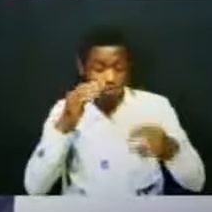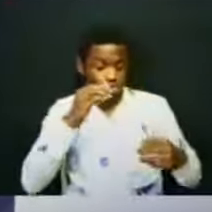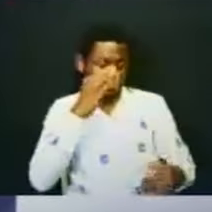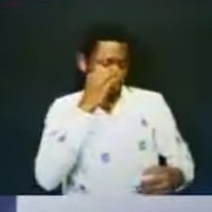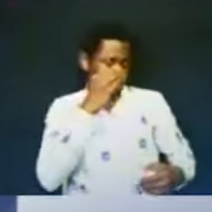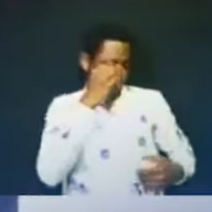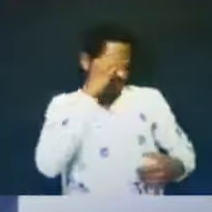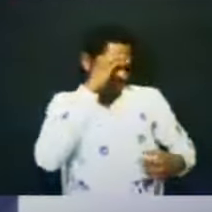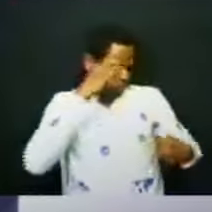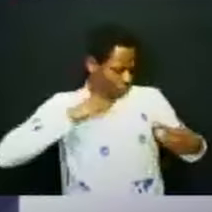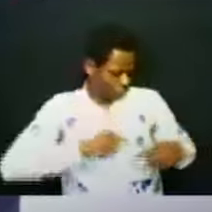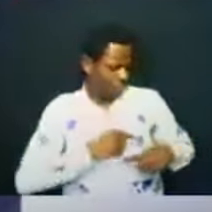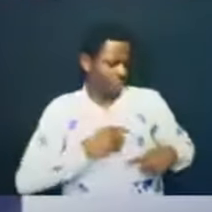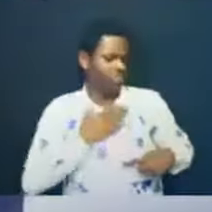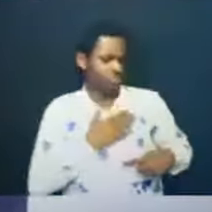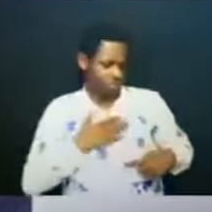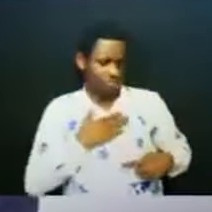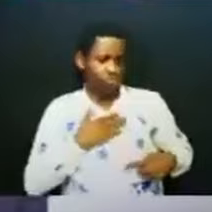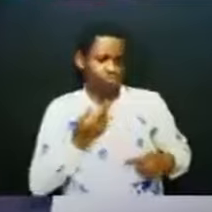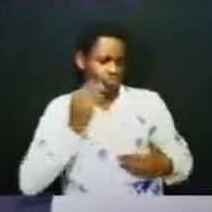you can, try to carefully avoid